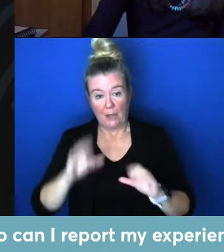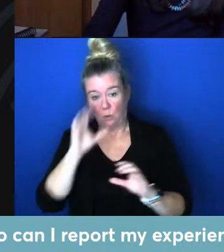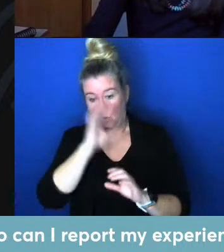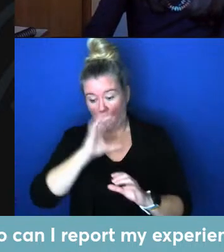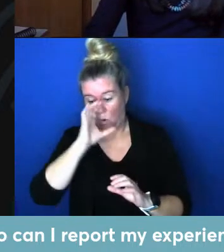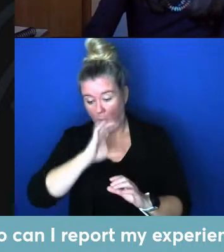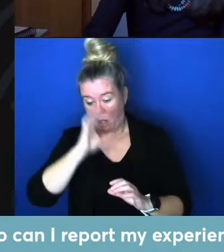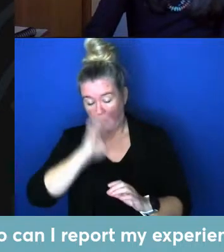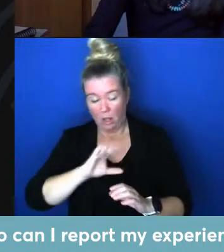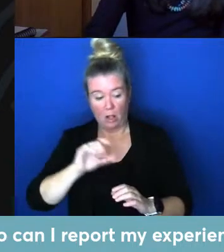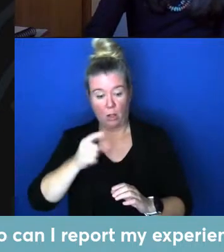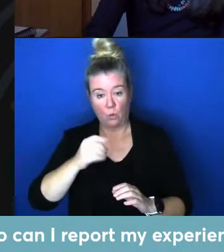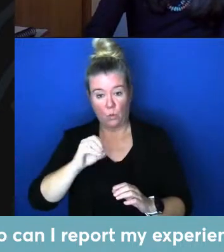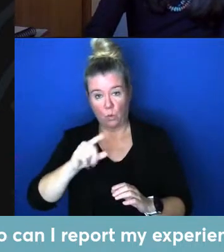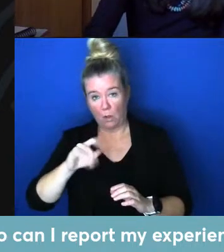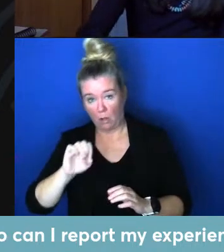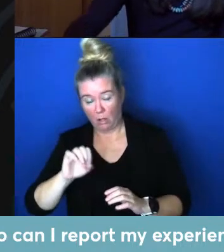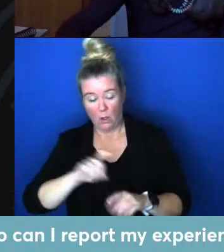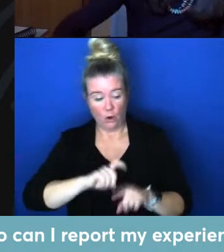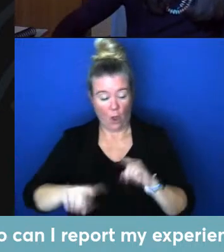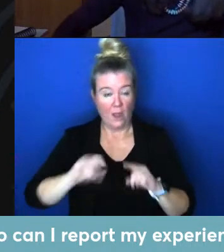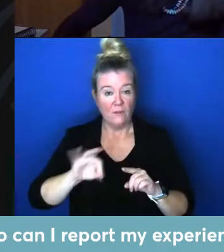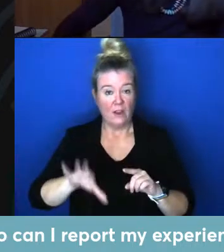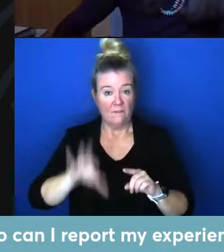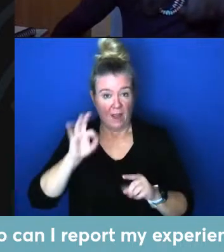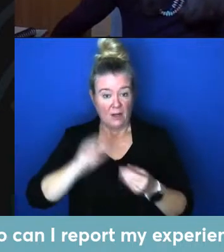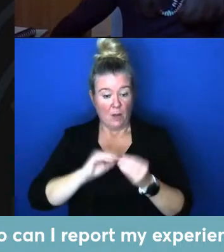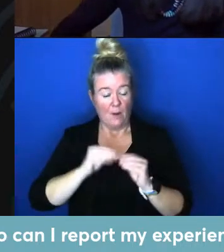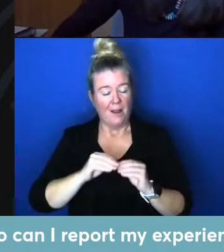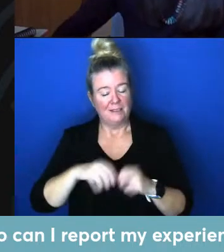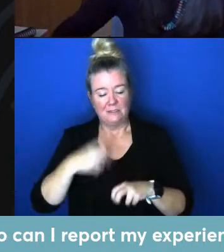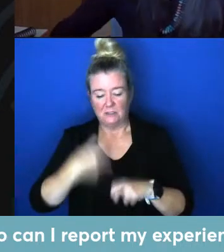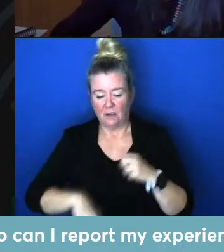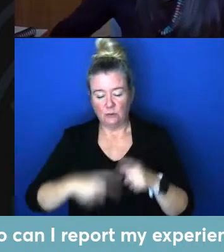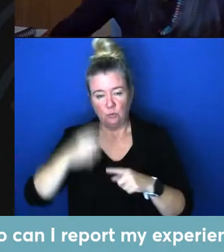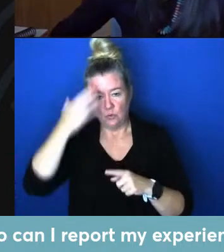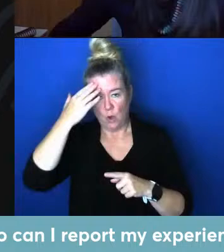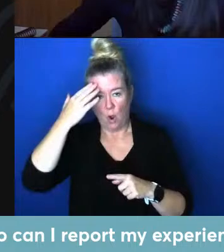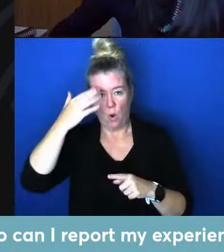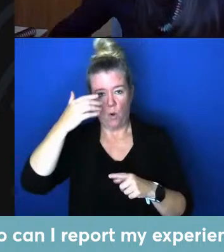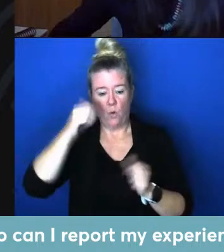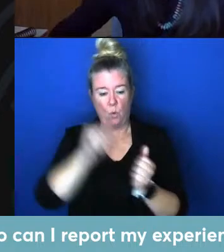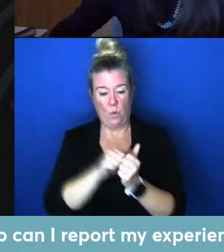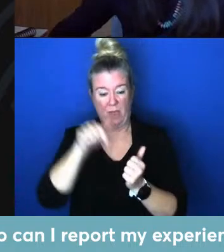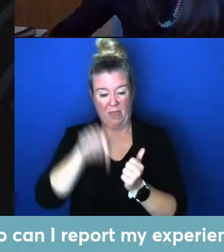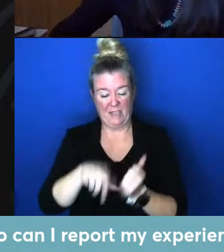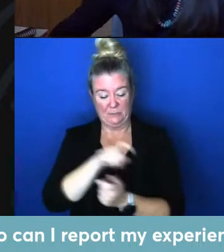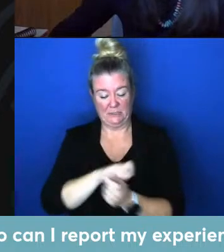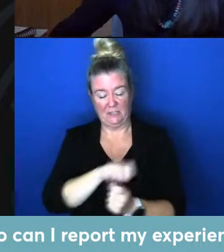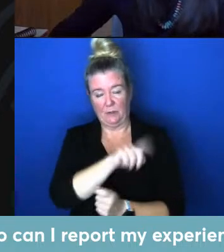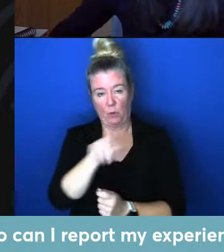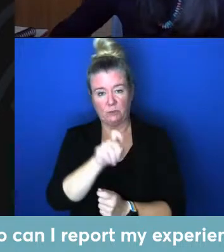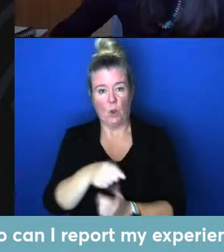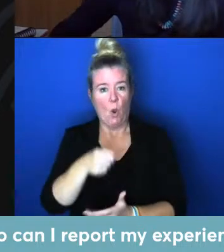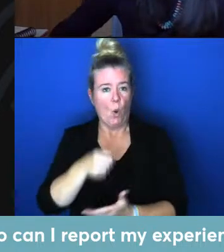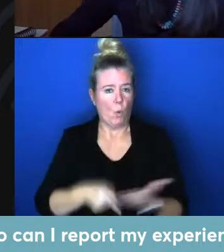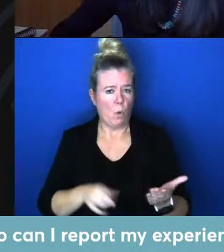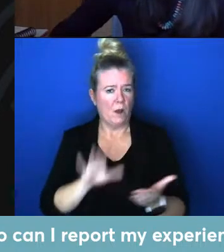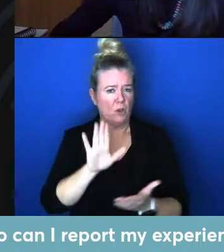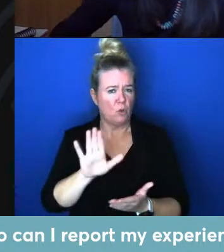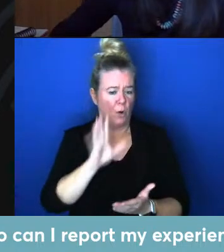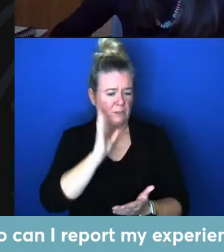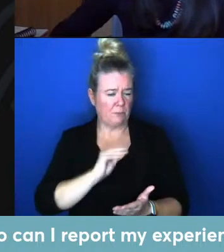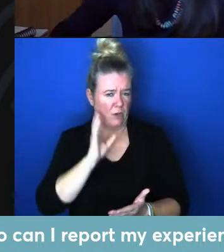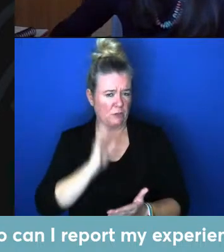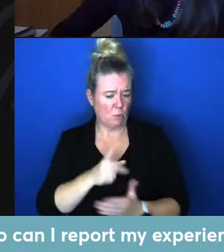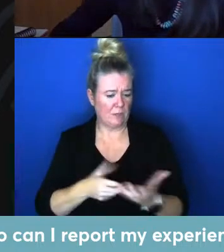you can call them if you can find the number, because it's hard to know in this question what this person has experienced and